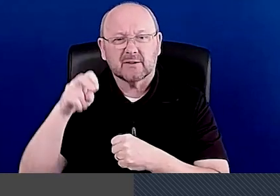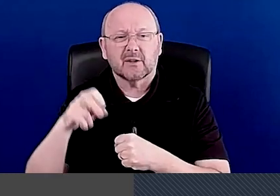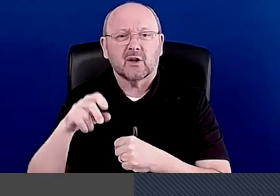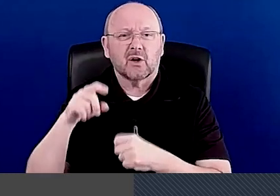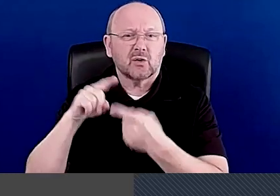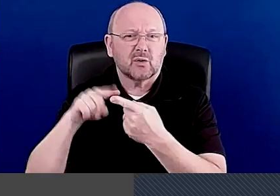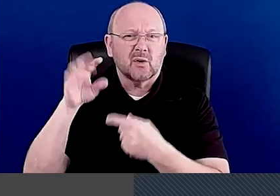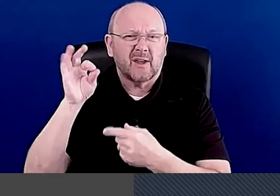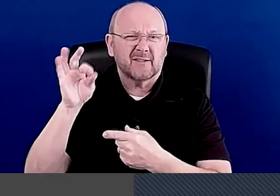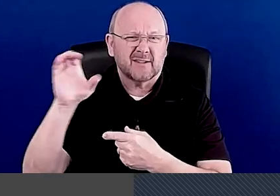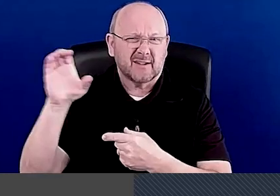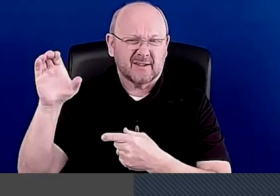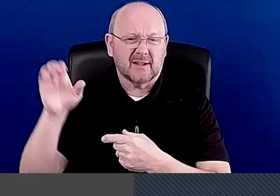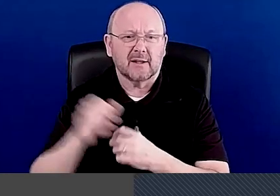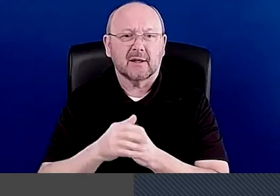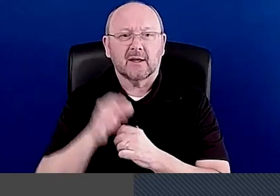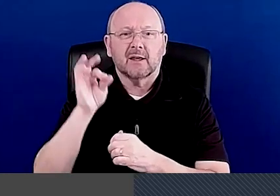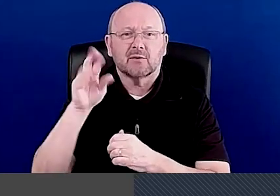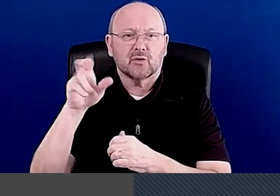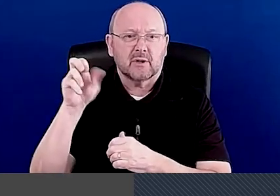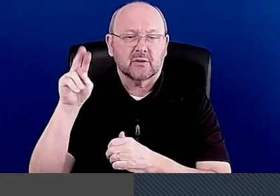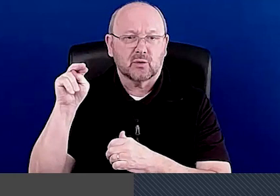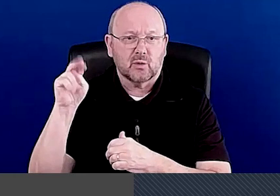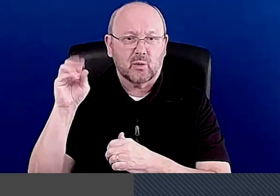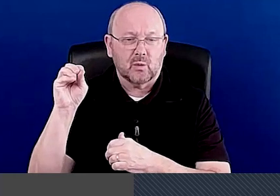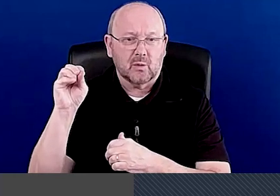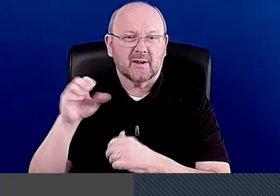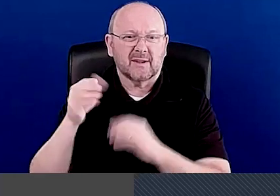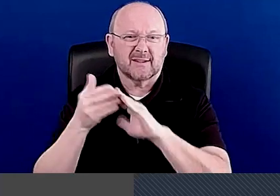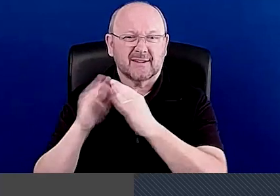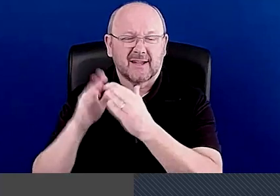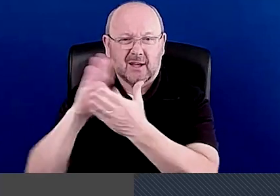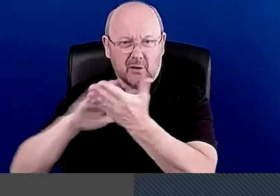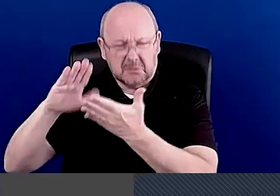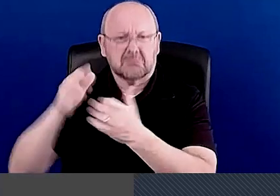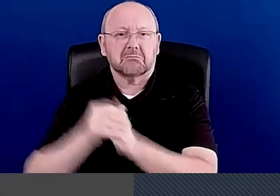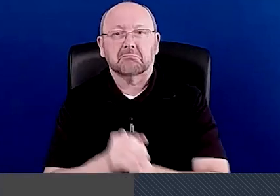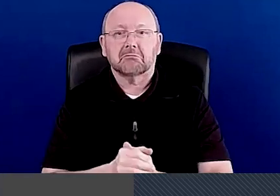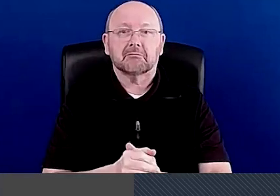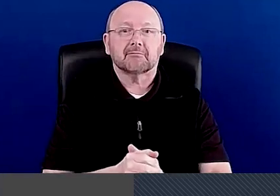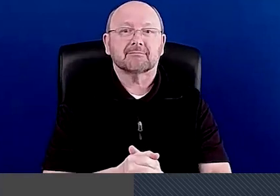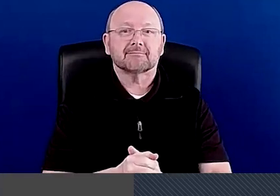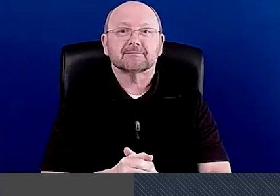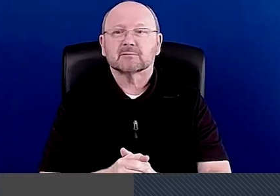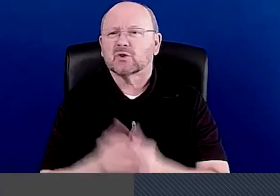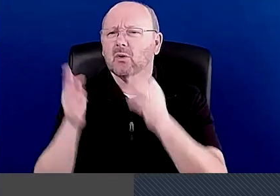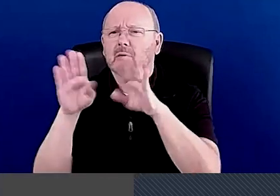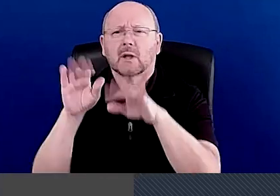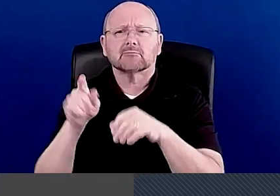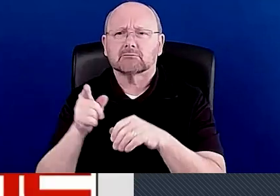College. And I am, oops. Oh, just close that out.